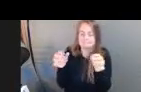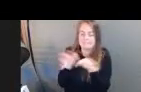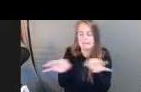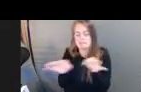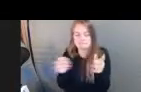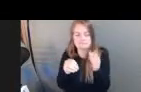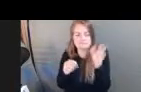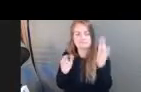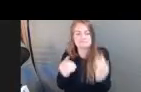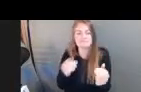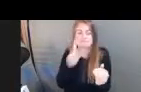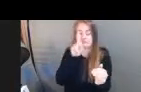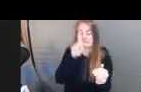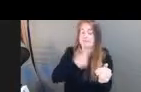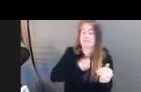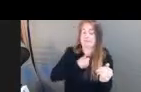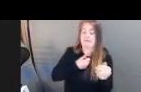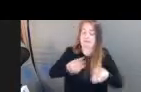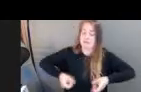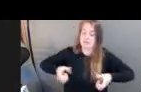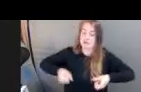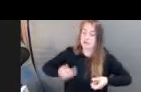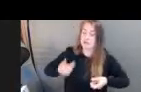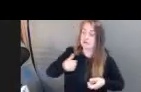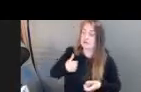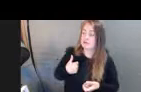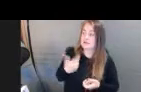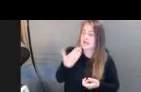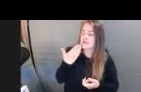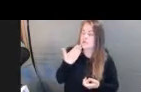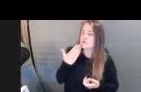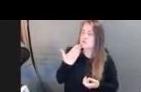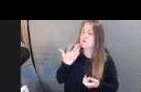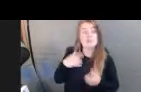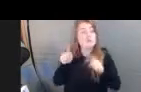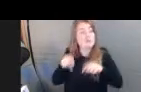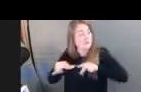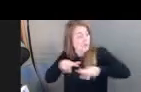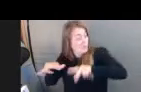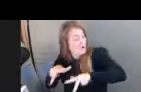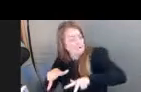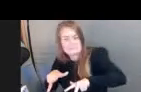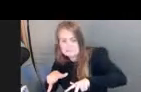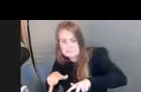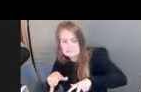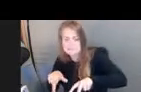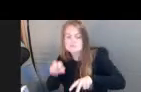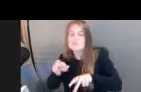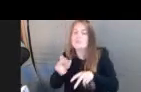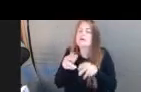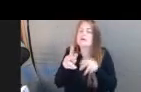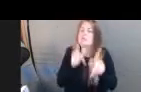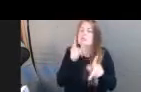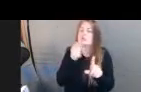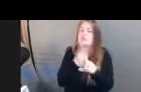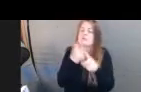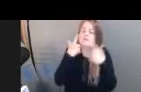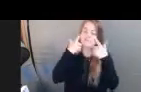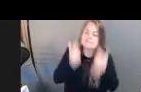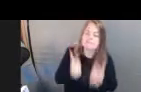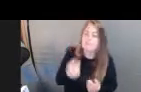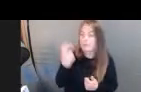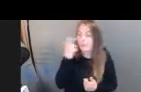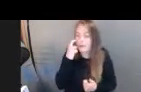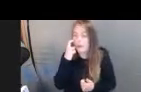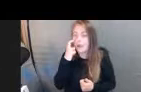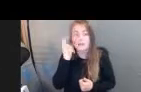people get uncomfortable with things like "let's go for a walk," or for my friends who are have low vision or who are blind, somebody